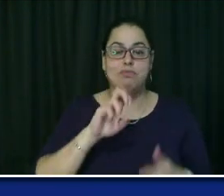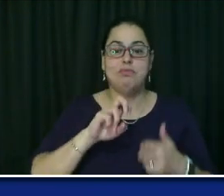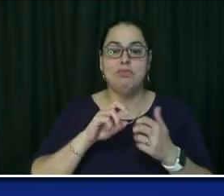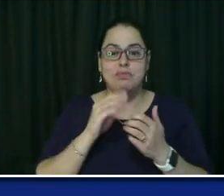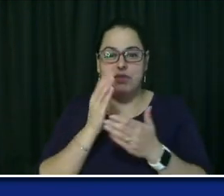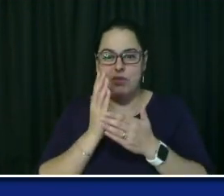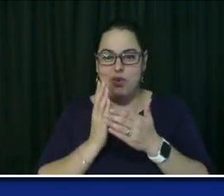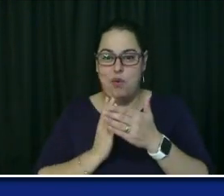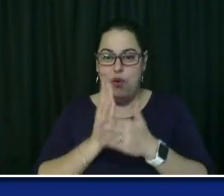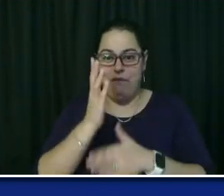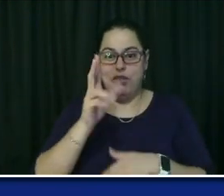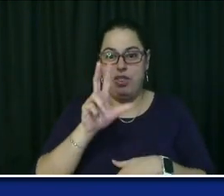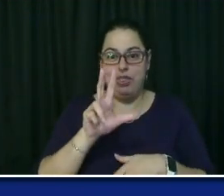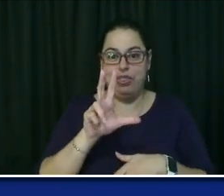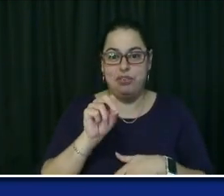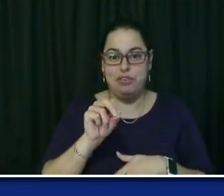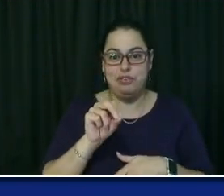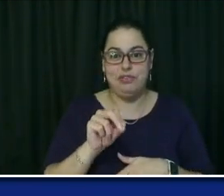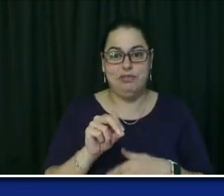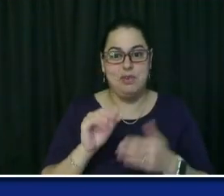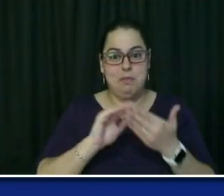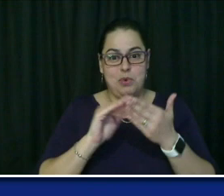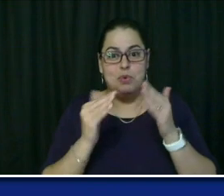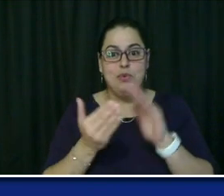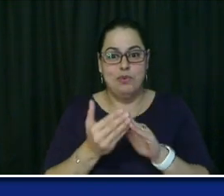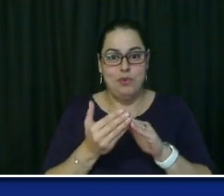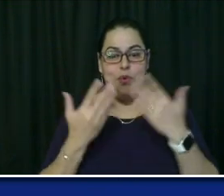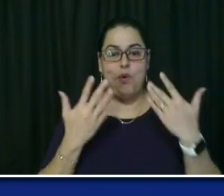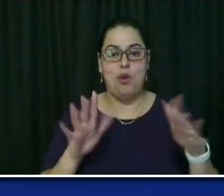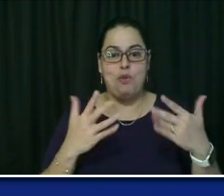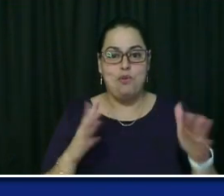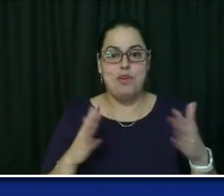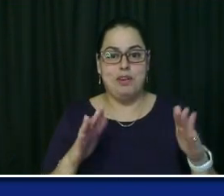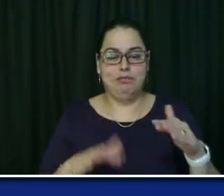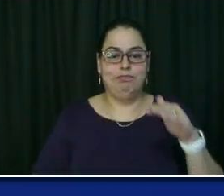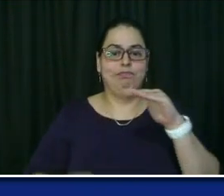encouraging, and we hope all the rest will happen. So that's a bit of good news on the census front.